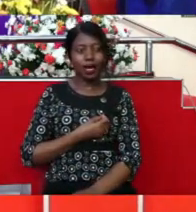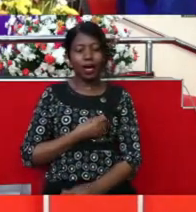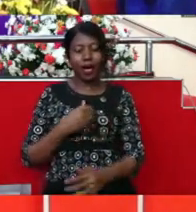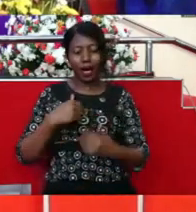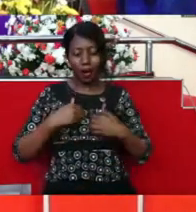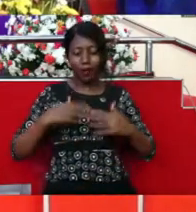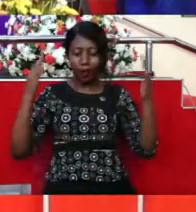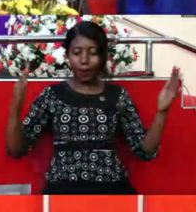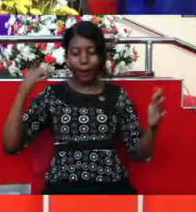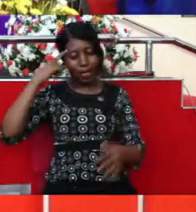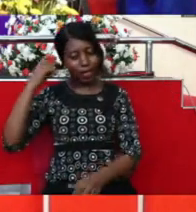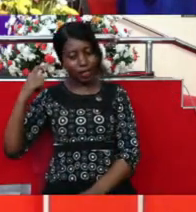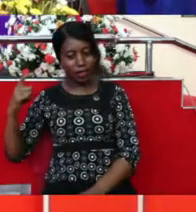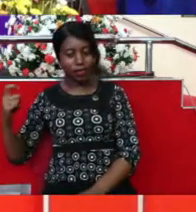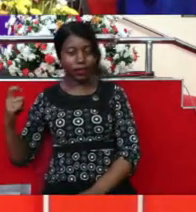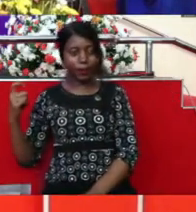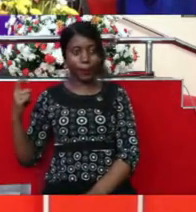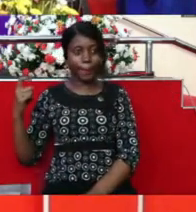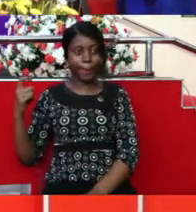our circumstances.